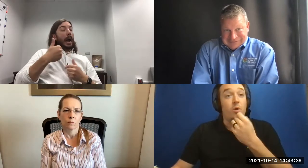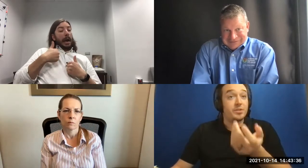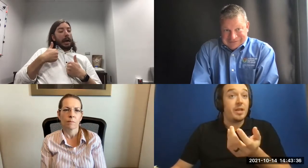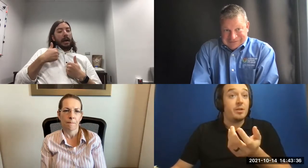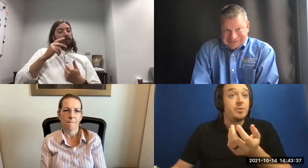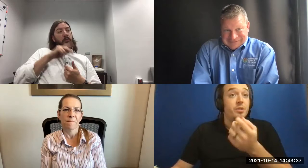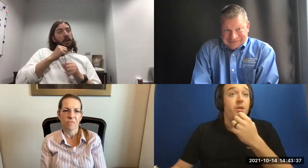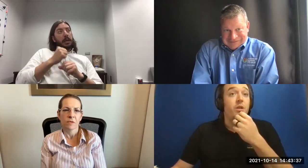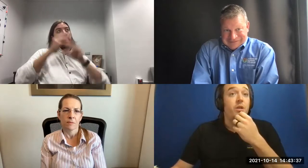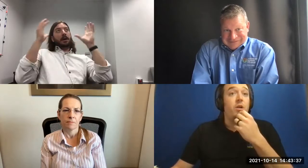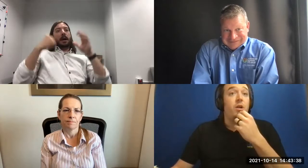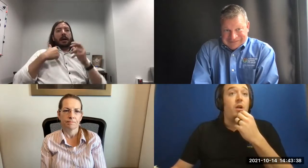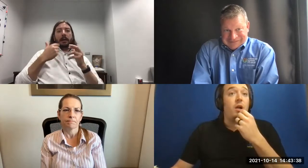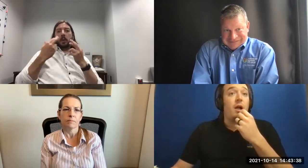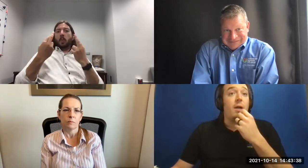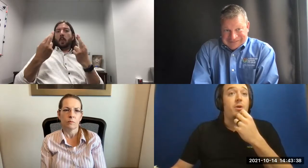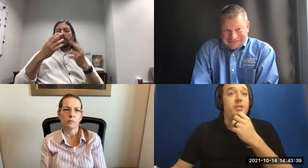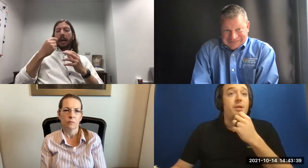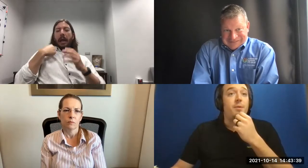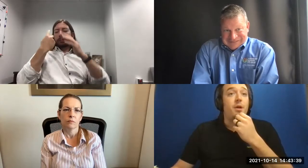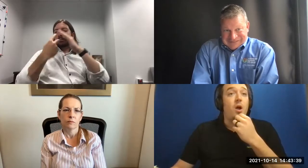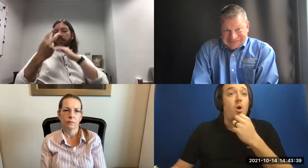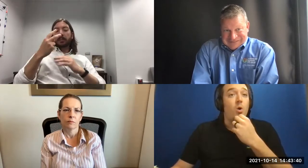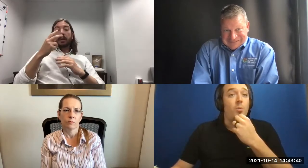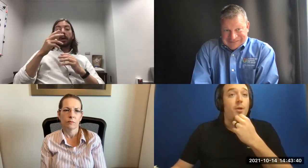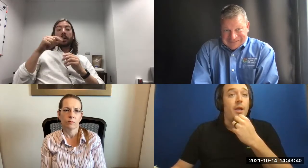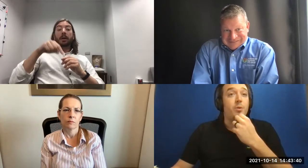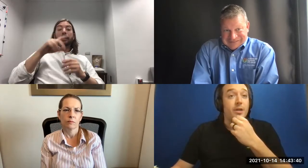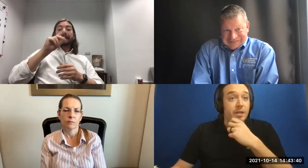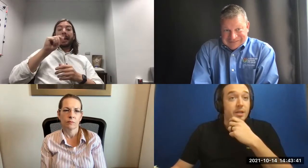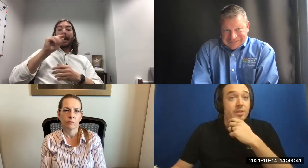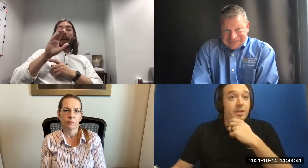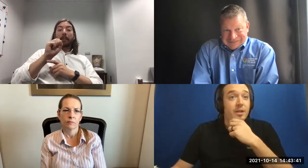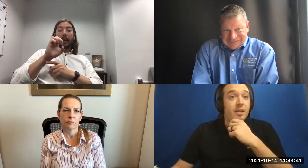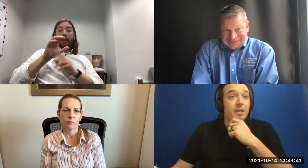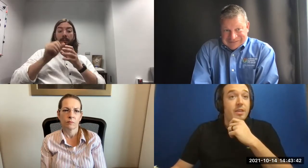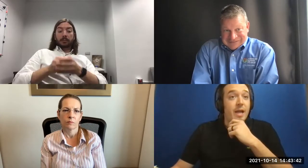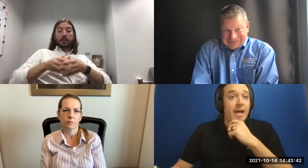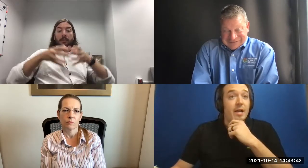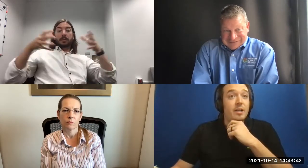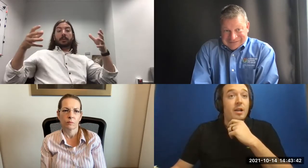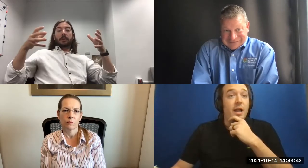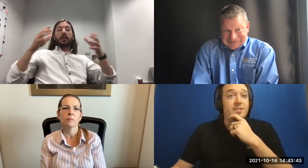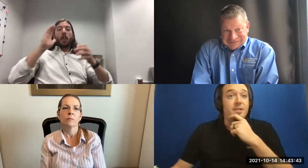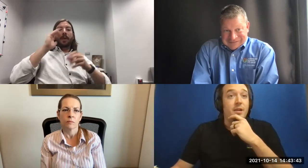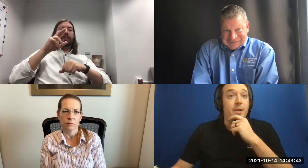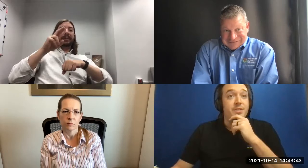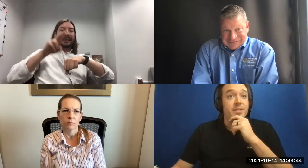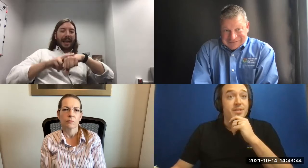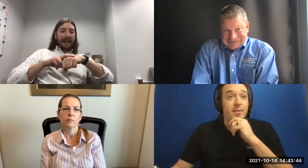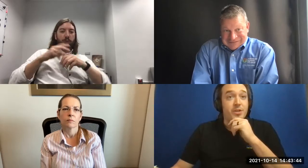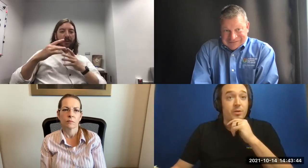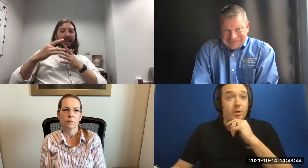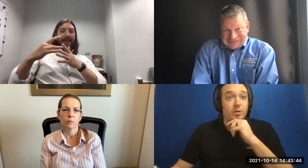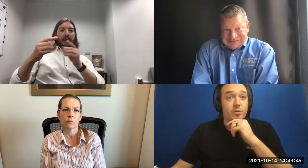isolated or in silos. I personally hope and predict that as the database